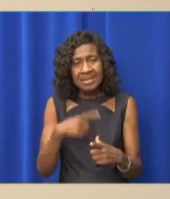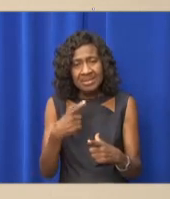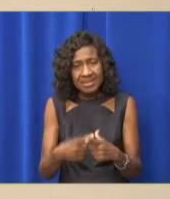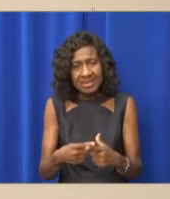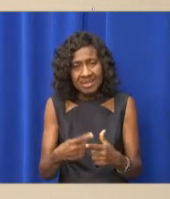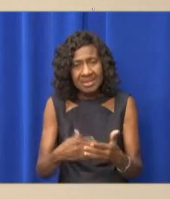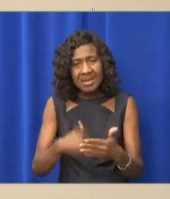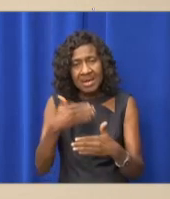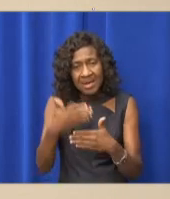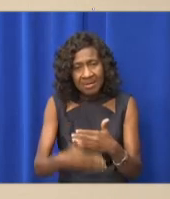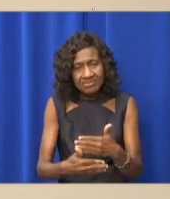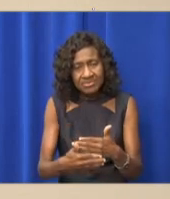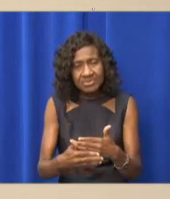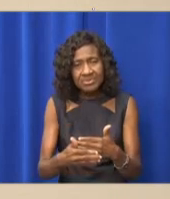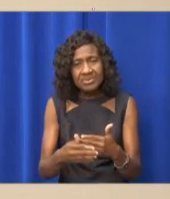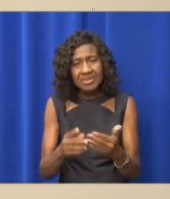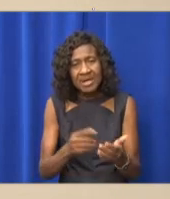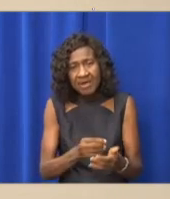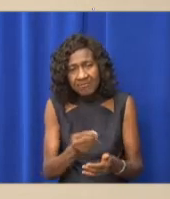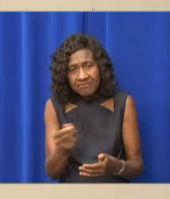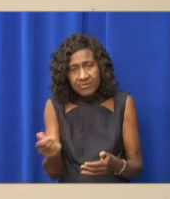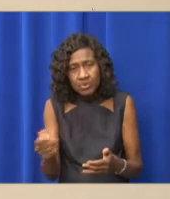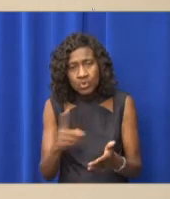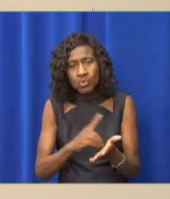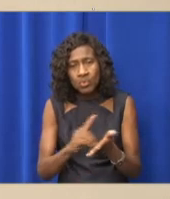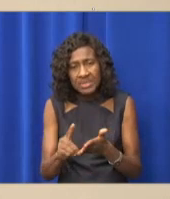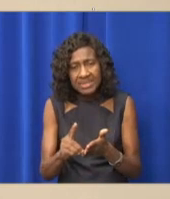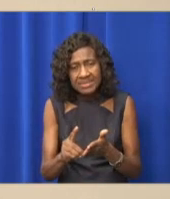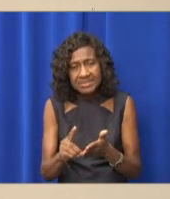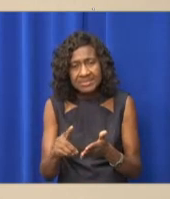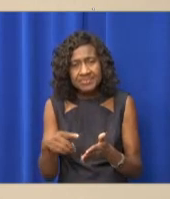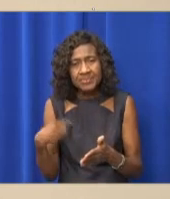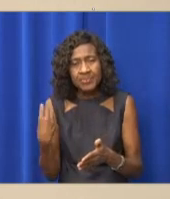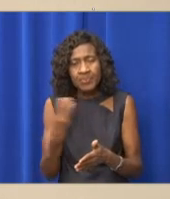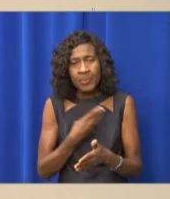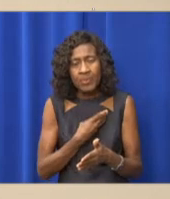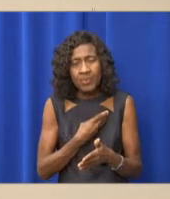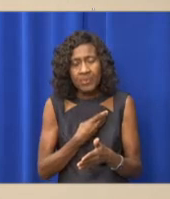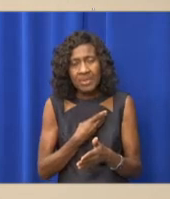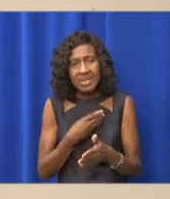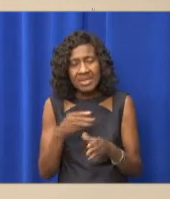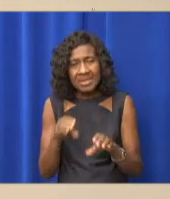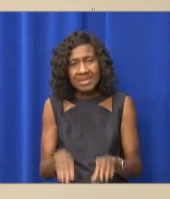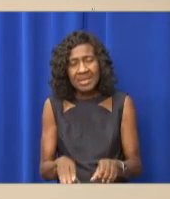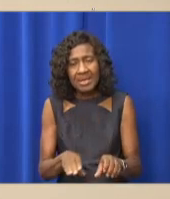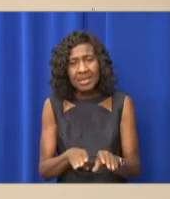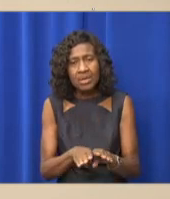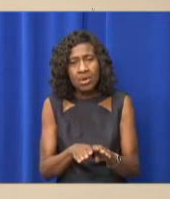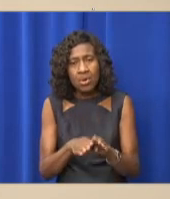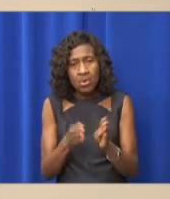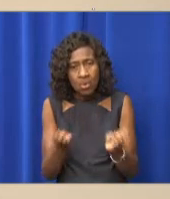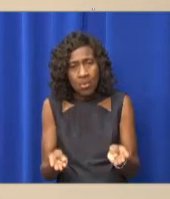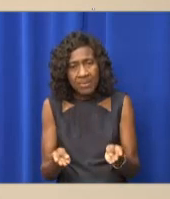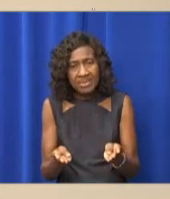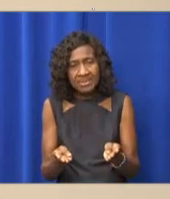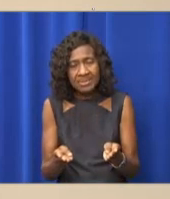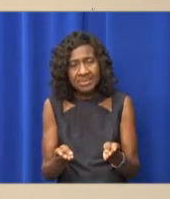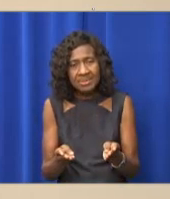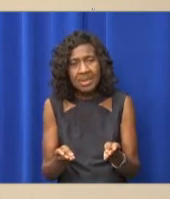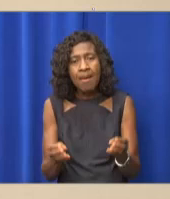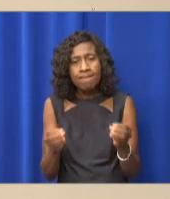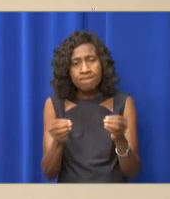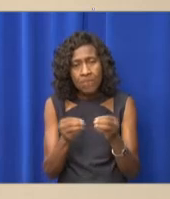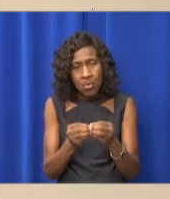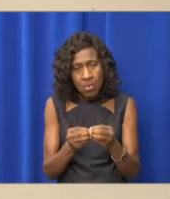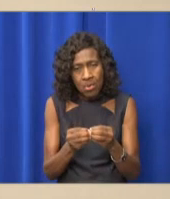weeks, we would be able to roll out or to reopen just about every